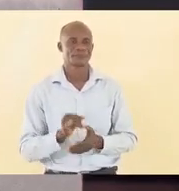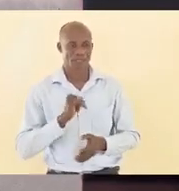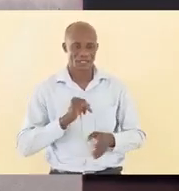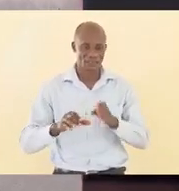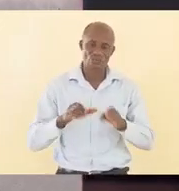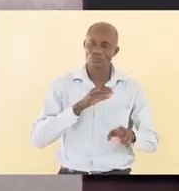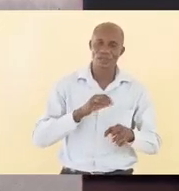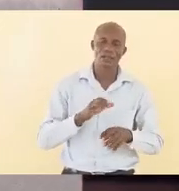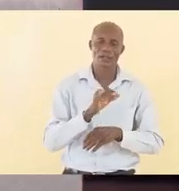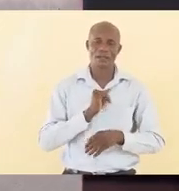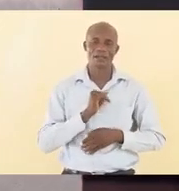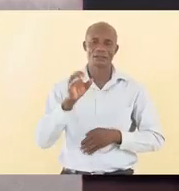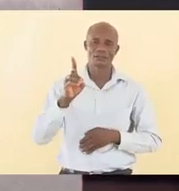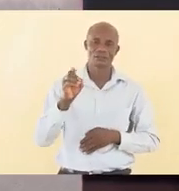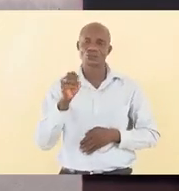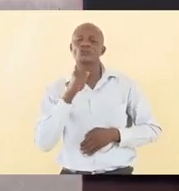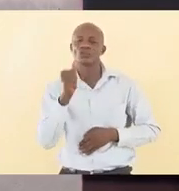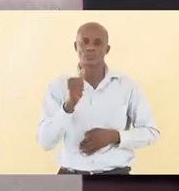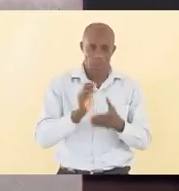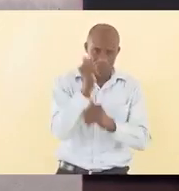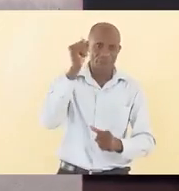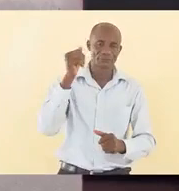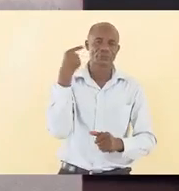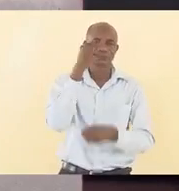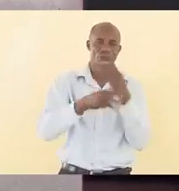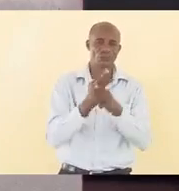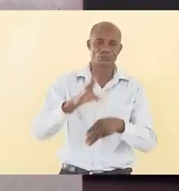And I do not believe that the world will find happiness that way.